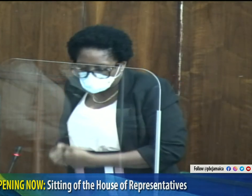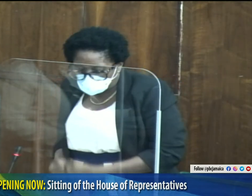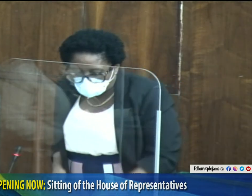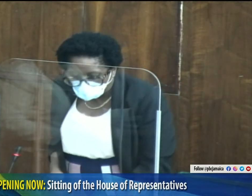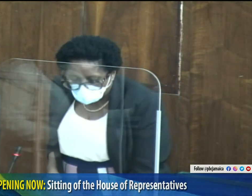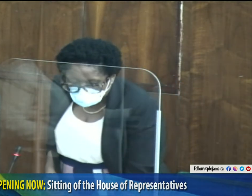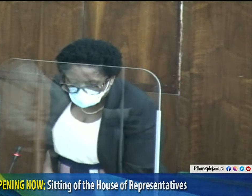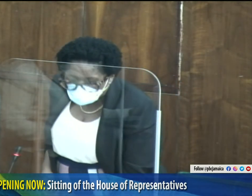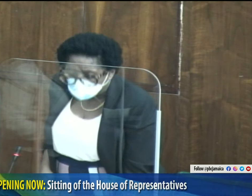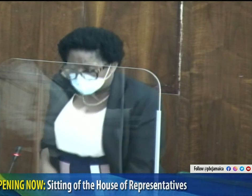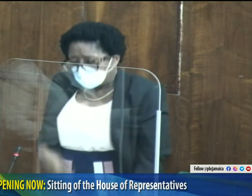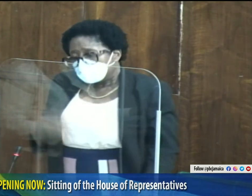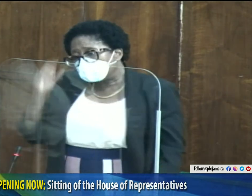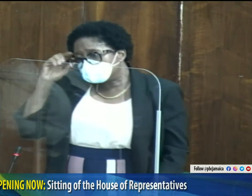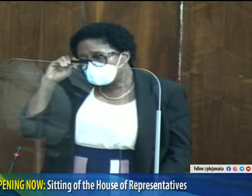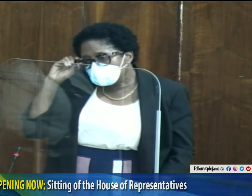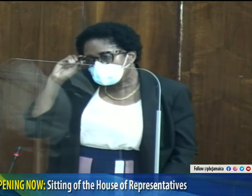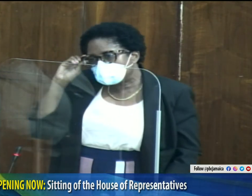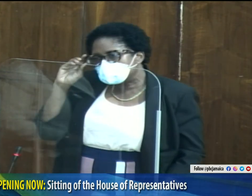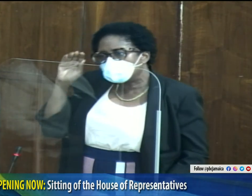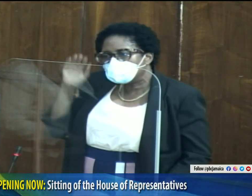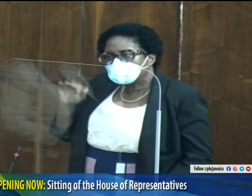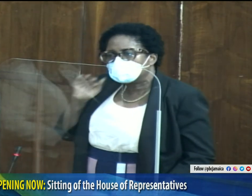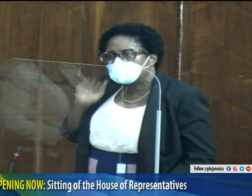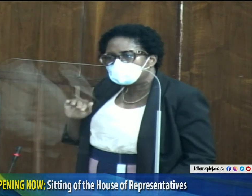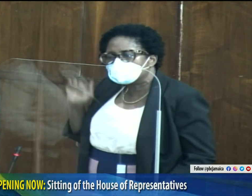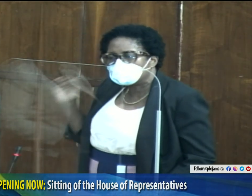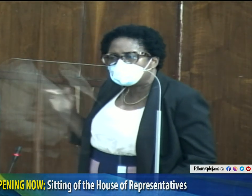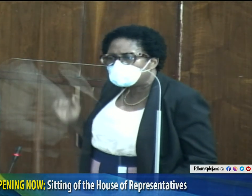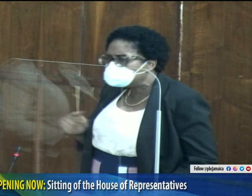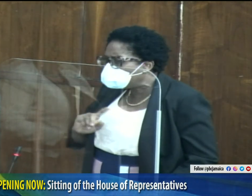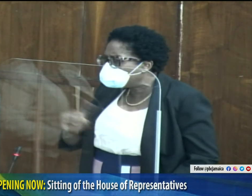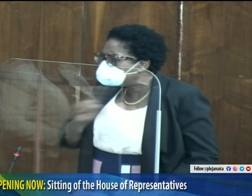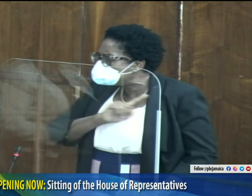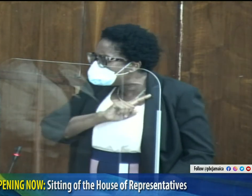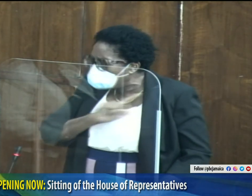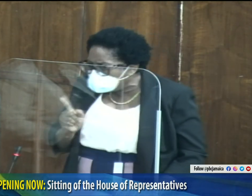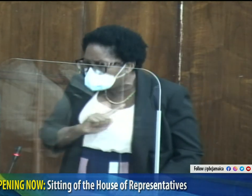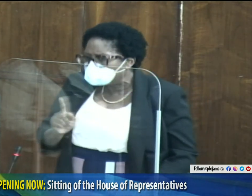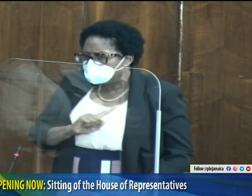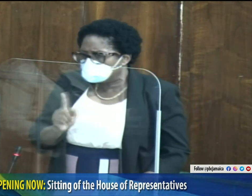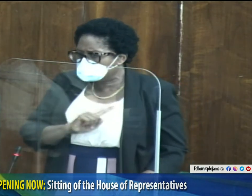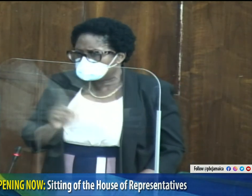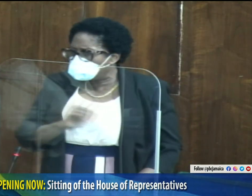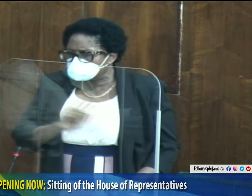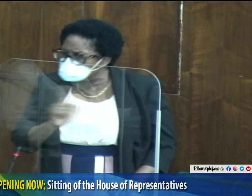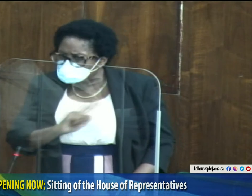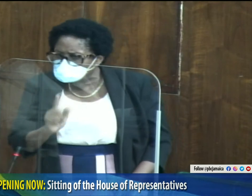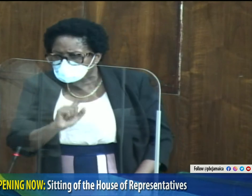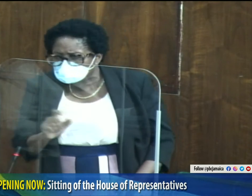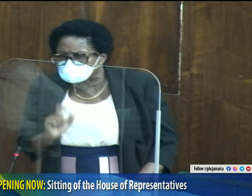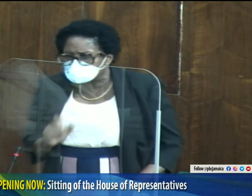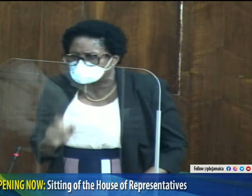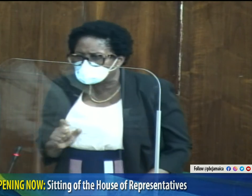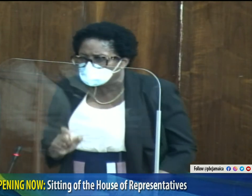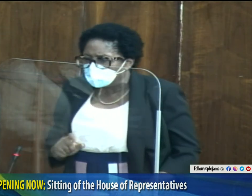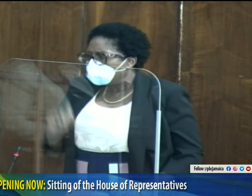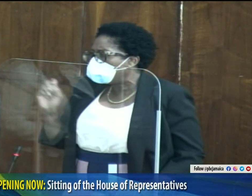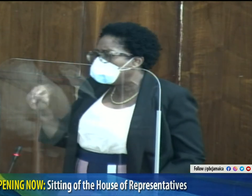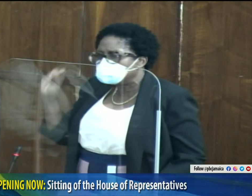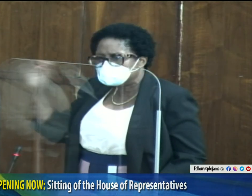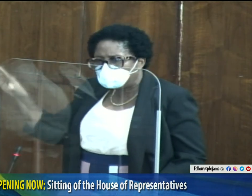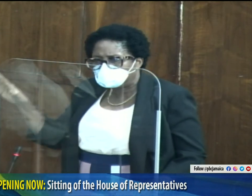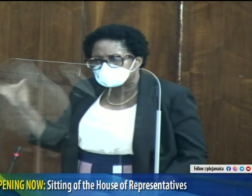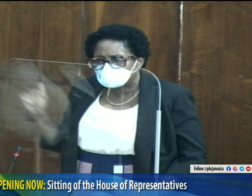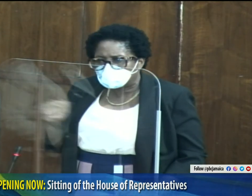decision-making process now the truth is that jamaican governments overall don't really take this consultation seriously we'll